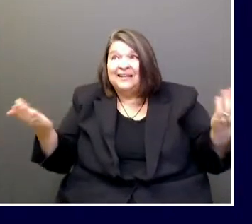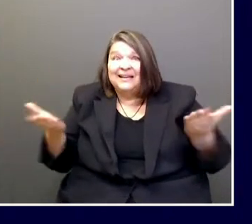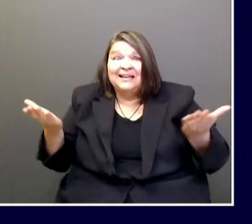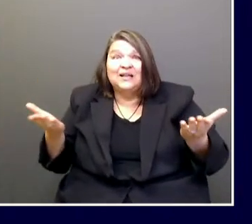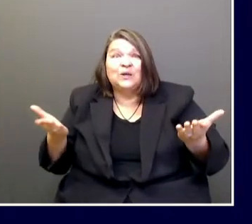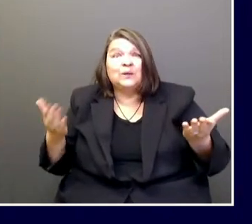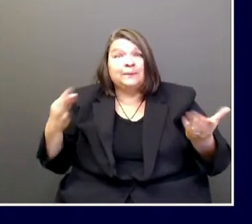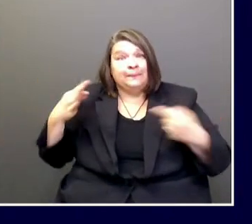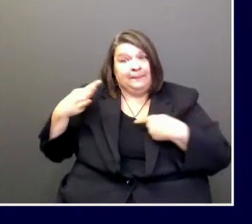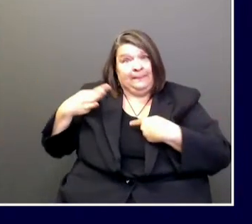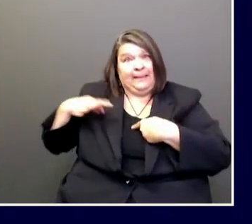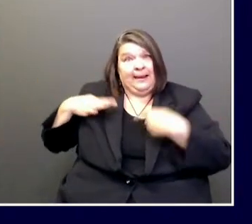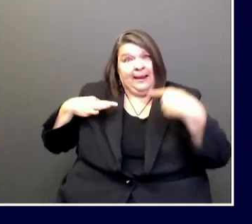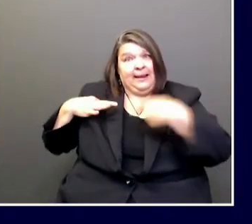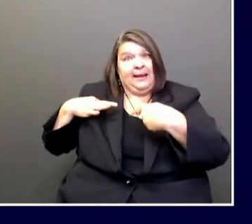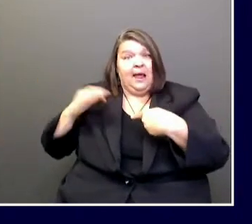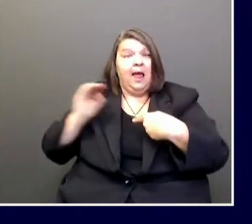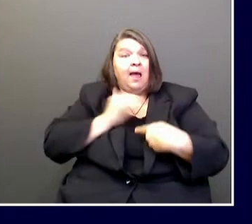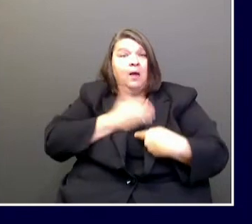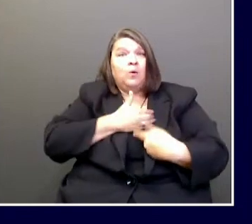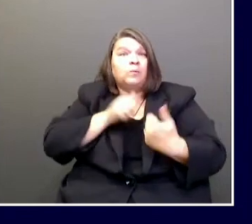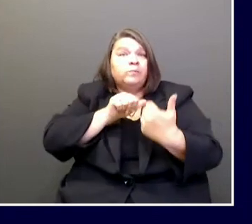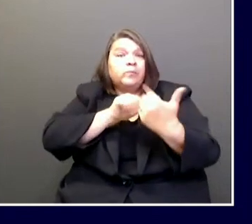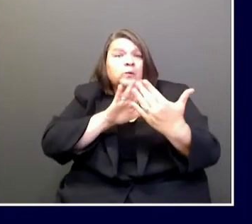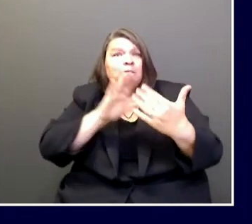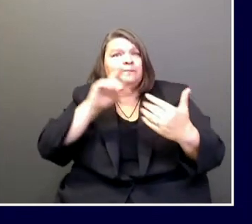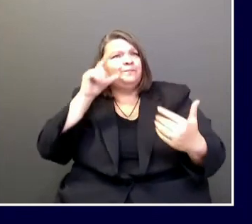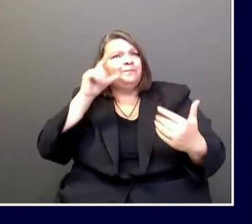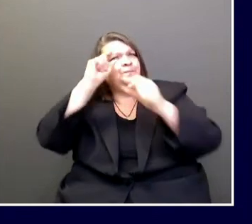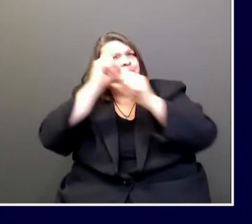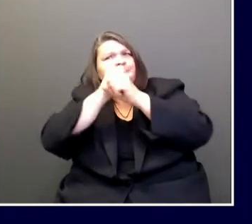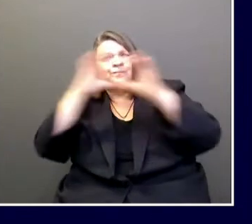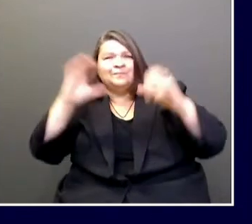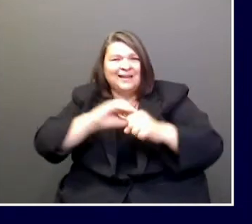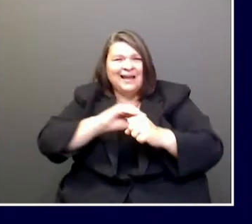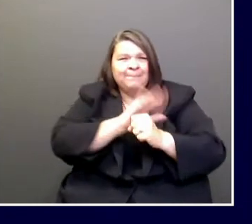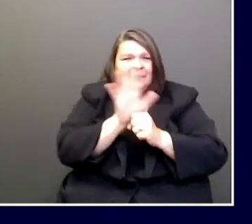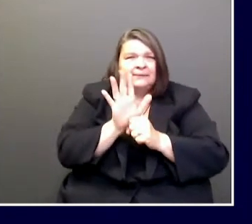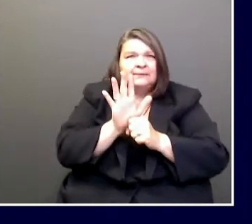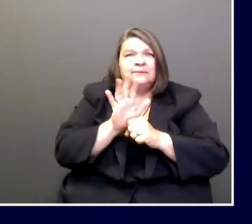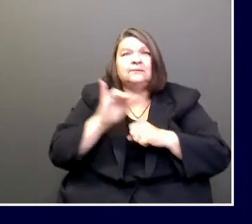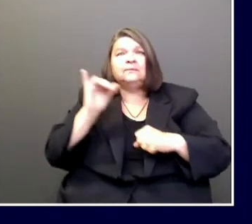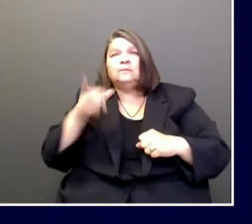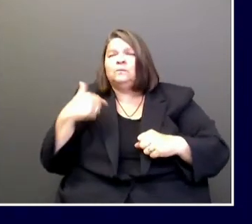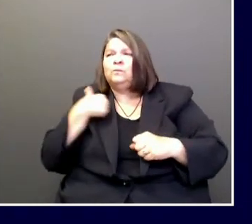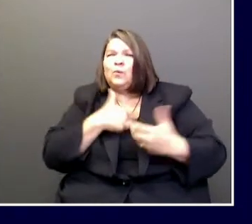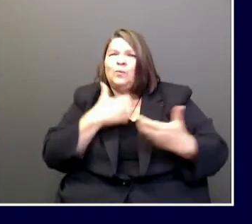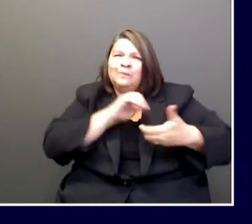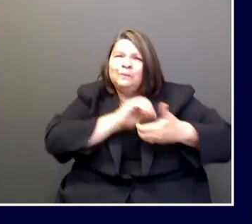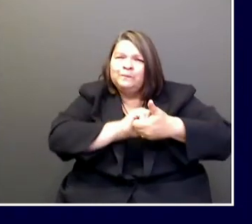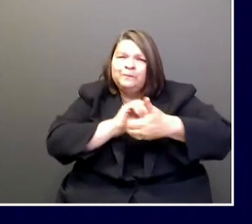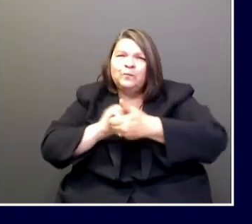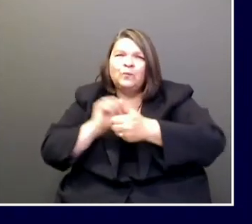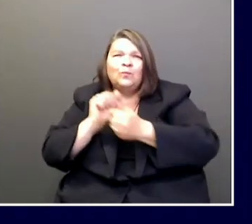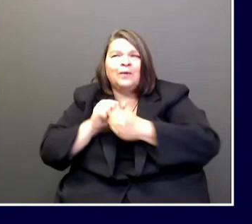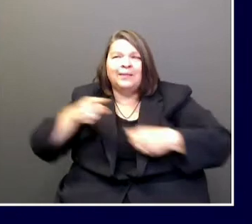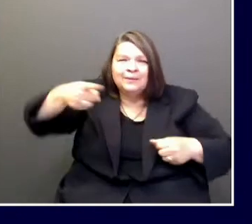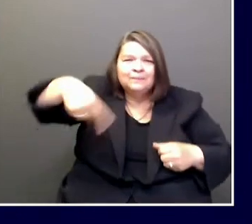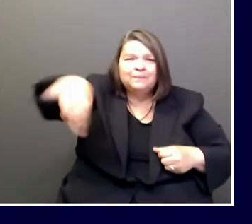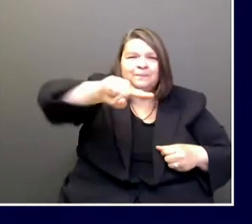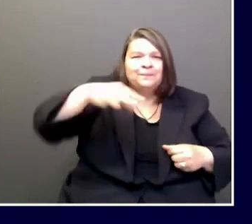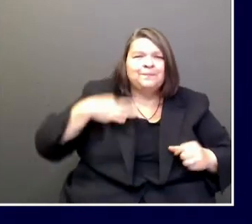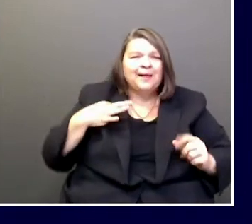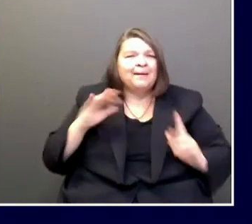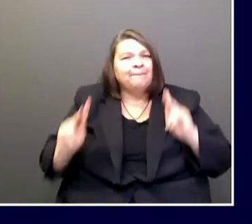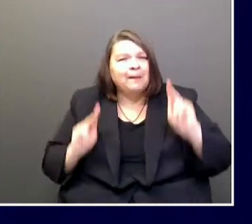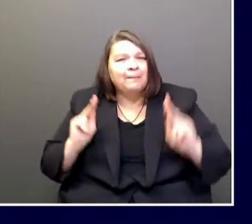approached thinking about the pandemic in partnership with Maine people has relied on that voluntary compliance. You call it